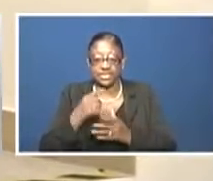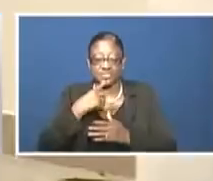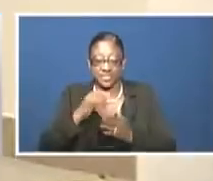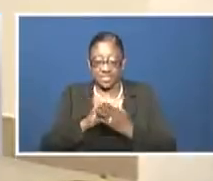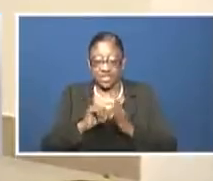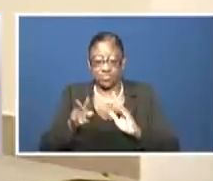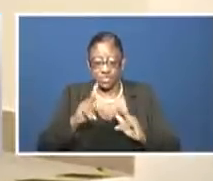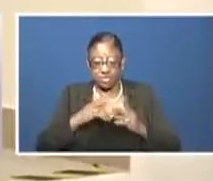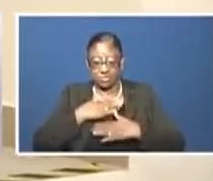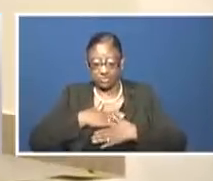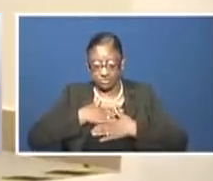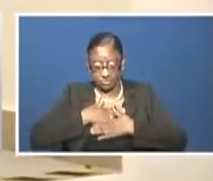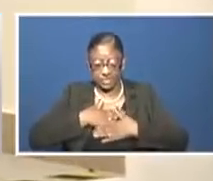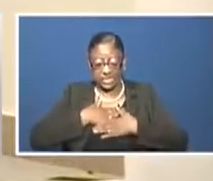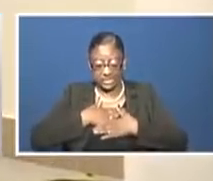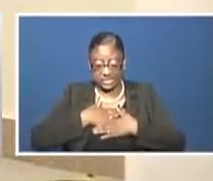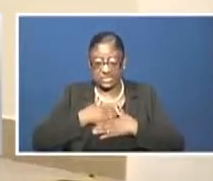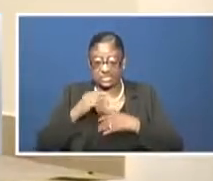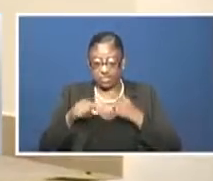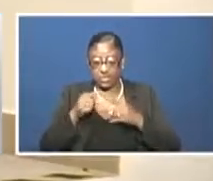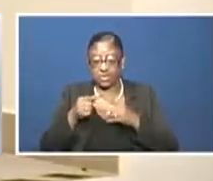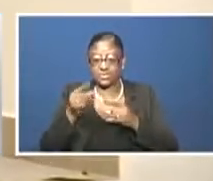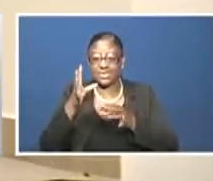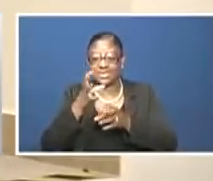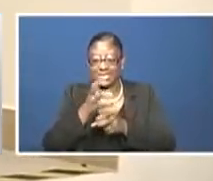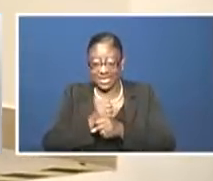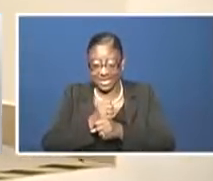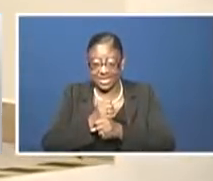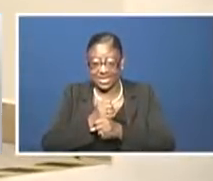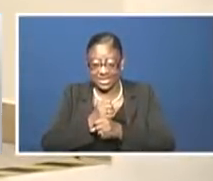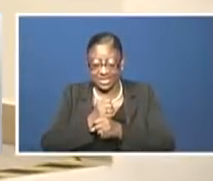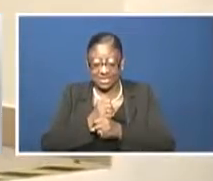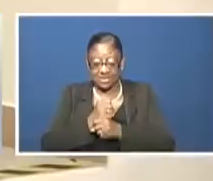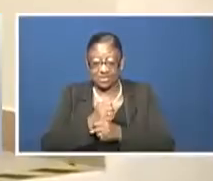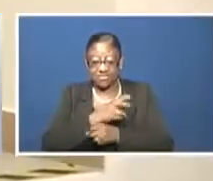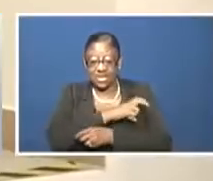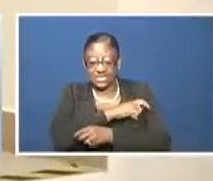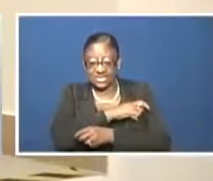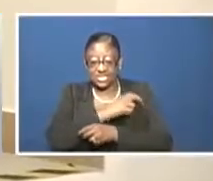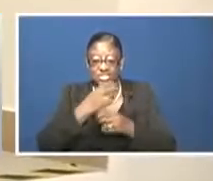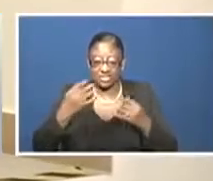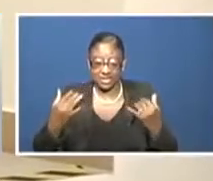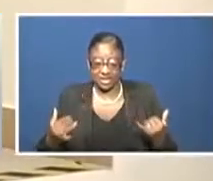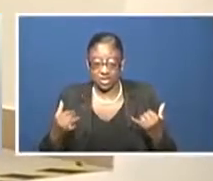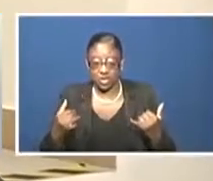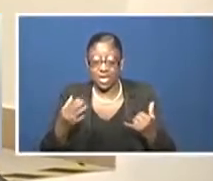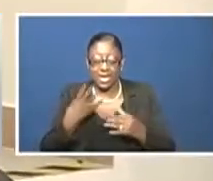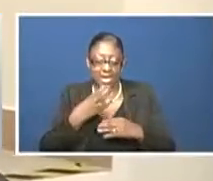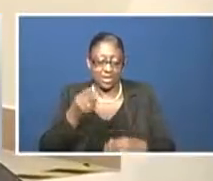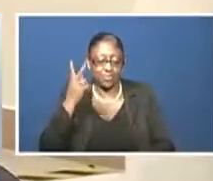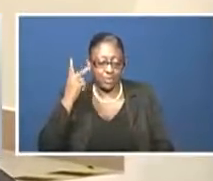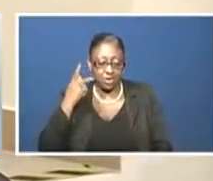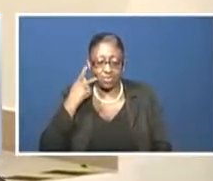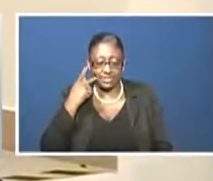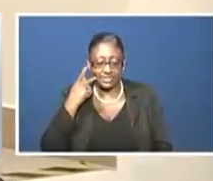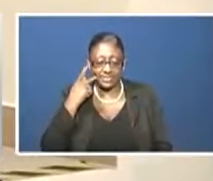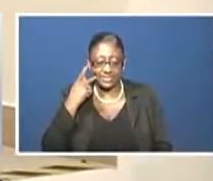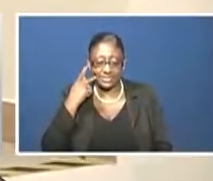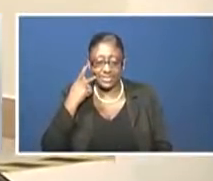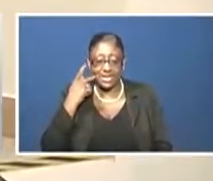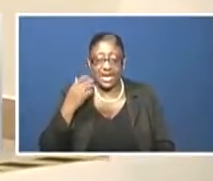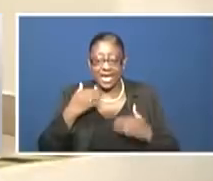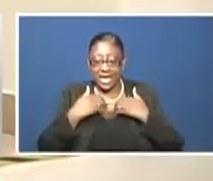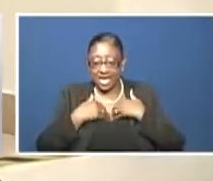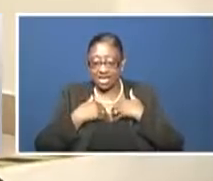I think, for 5-year-olds and up has already been given. So I'd imagine that the parents, given all the